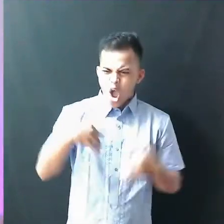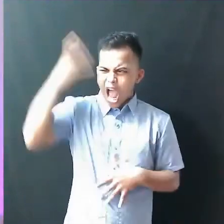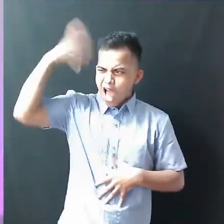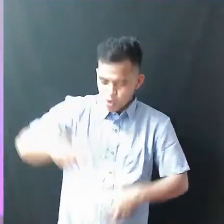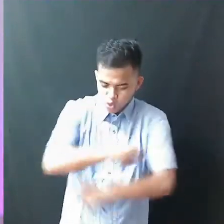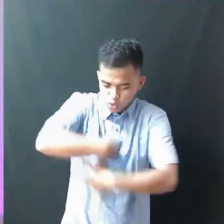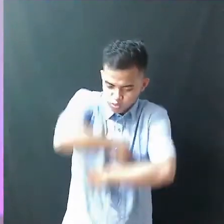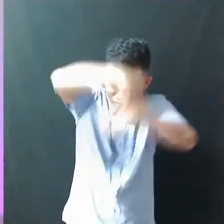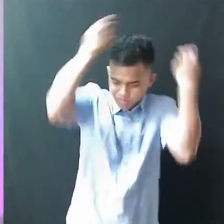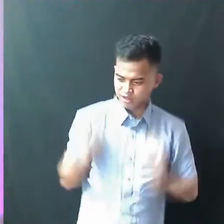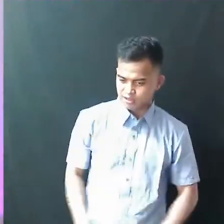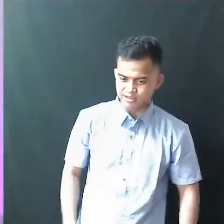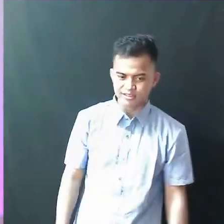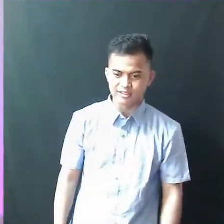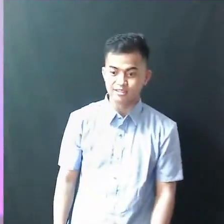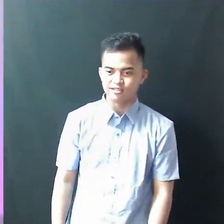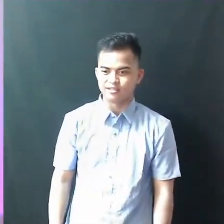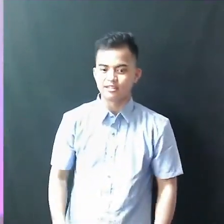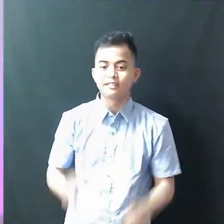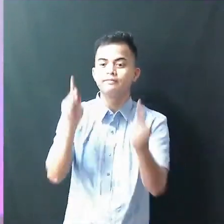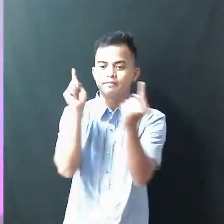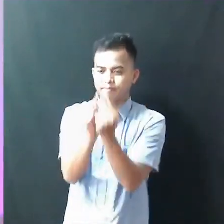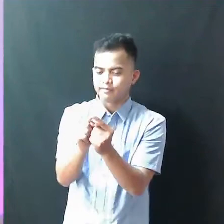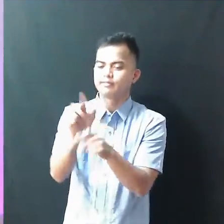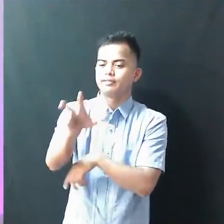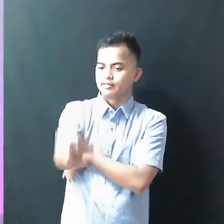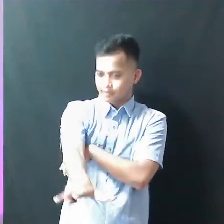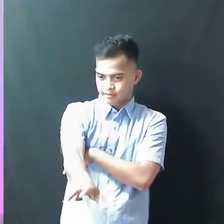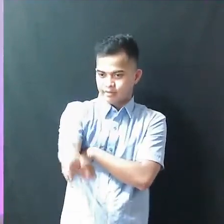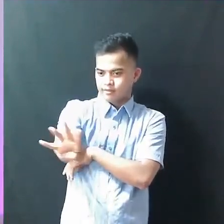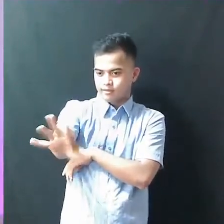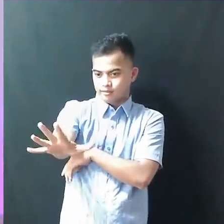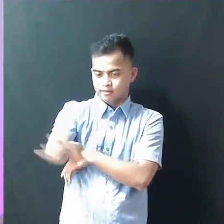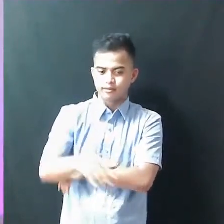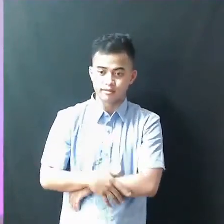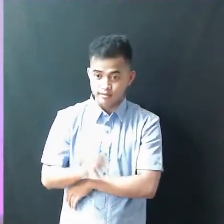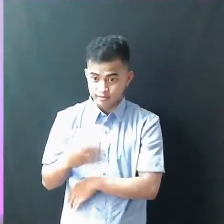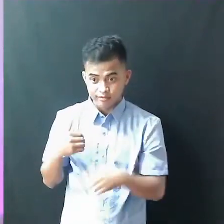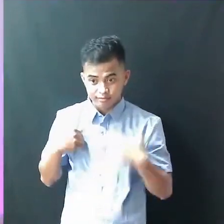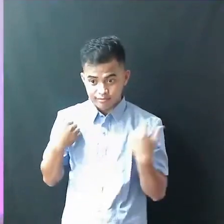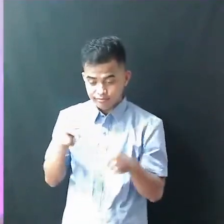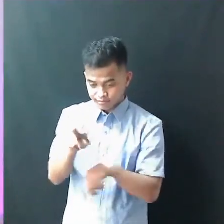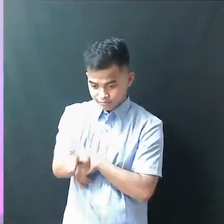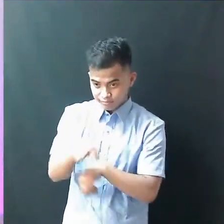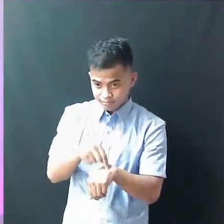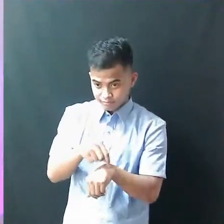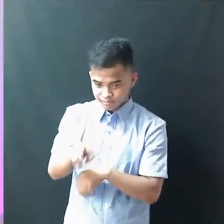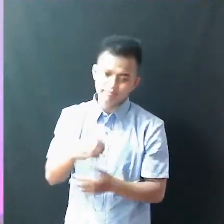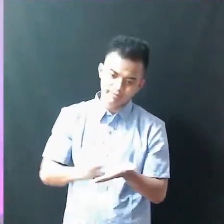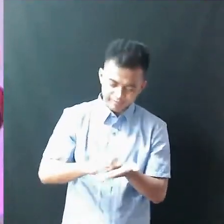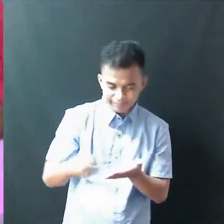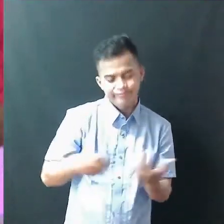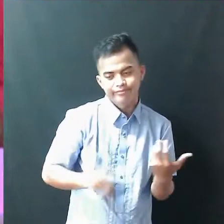So we'll meet up at 3:45 karong hapon. Onya katong mga teenagers sa 2 p.m. sa orchestra